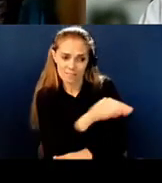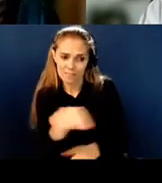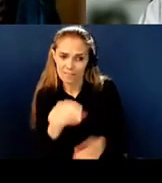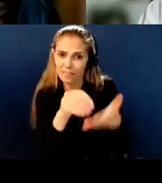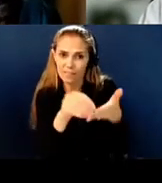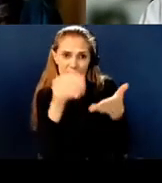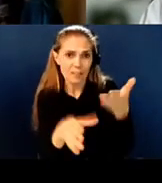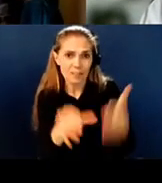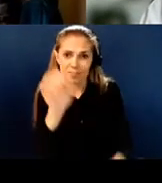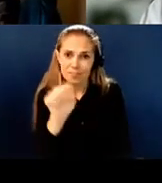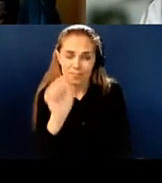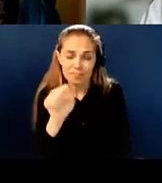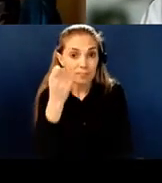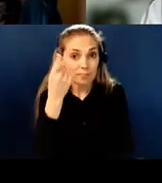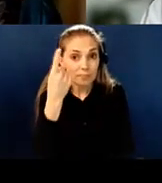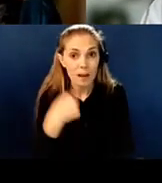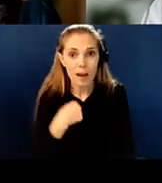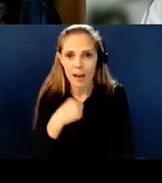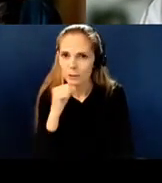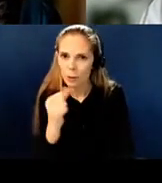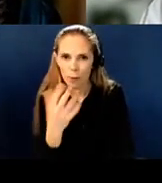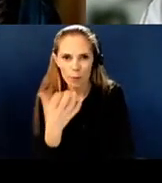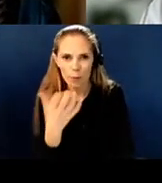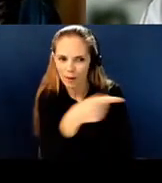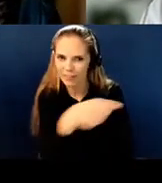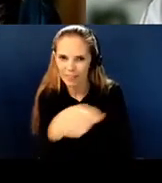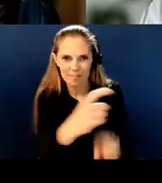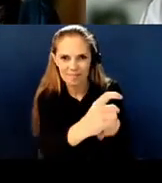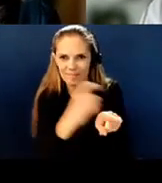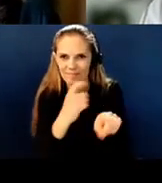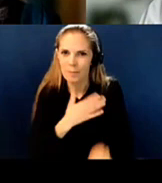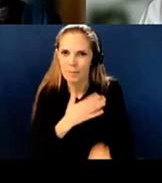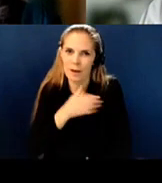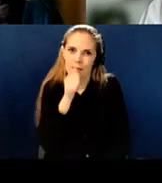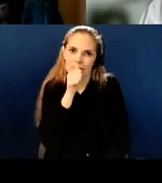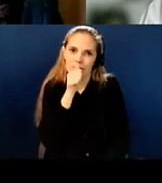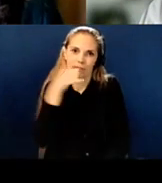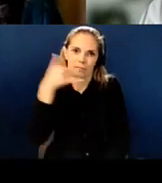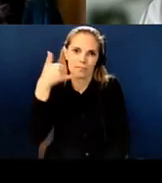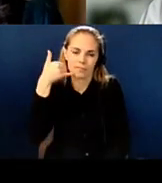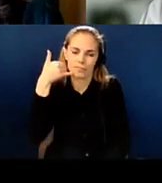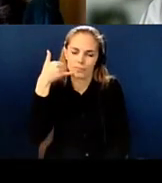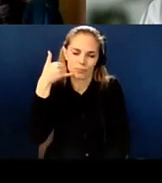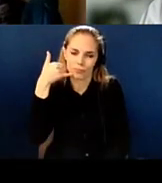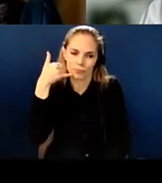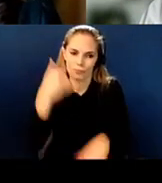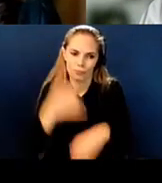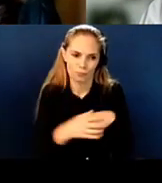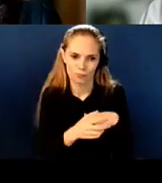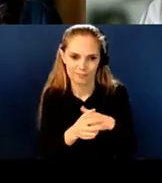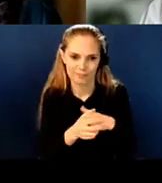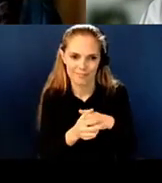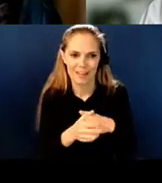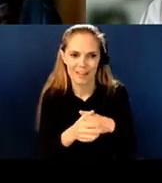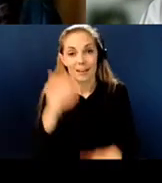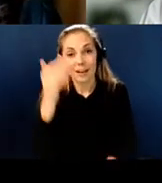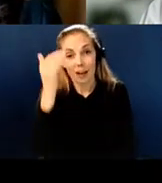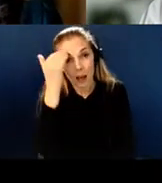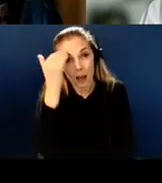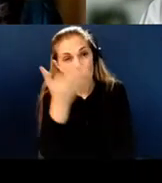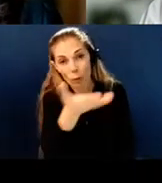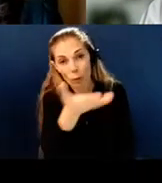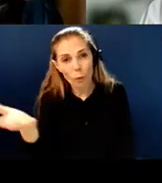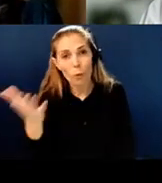phone. And I know that LBS instructors have a heart for their learners, their